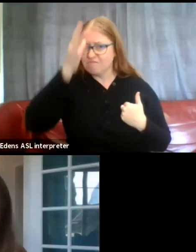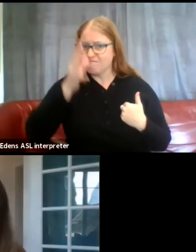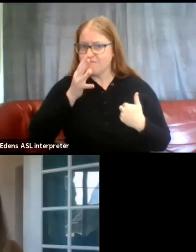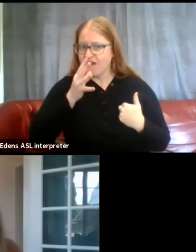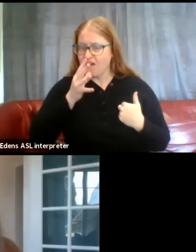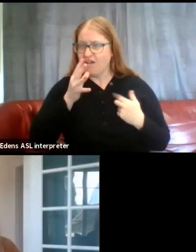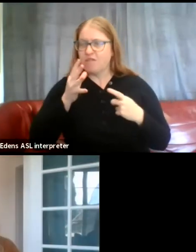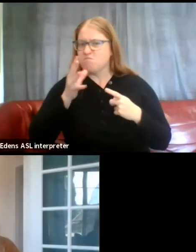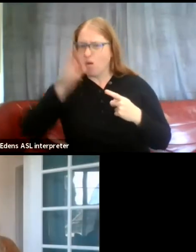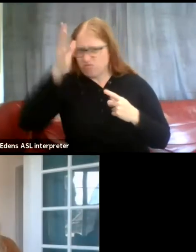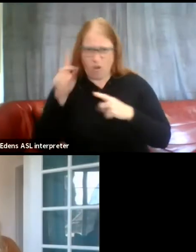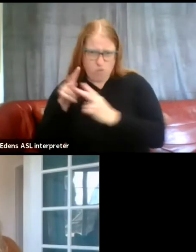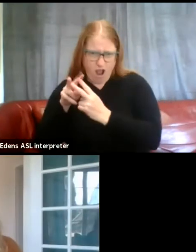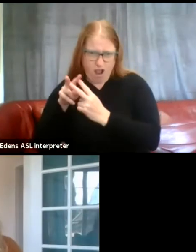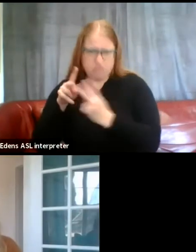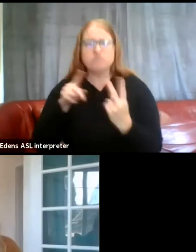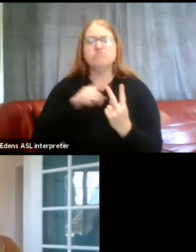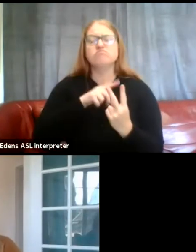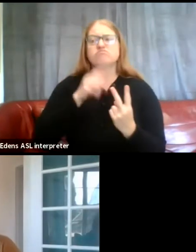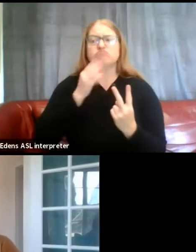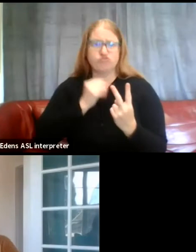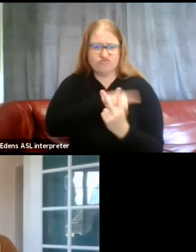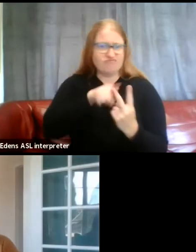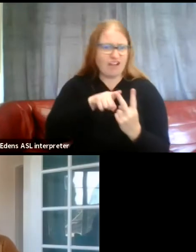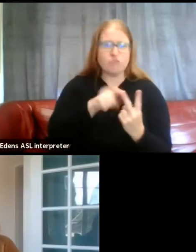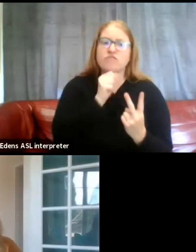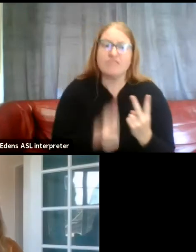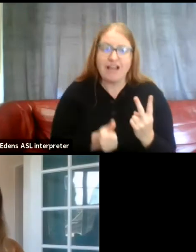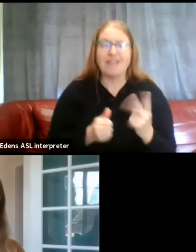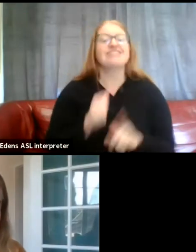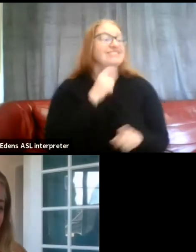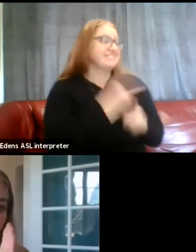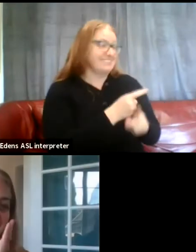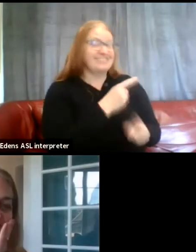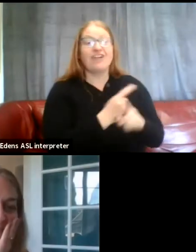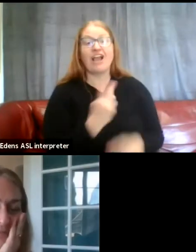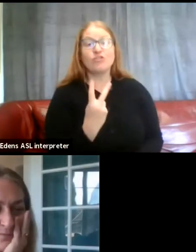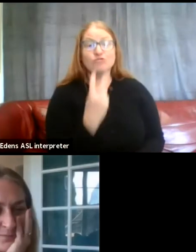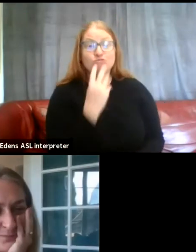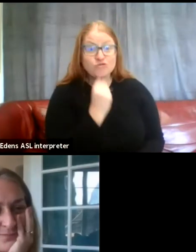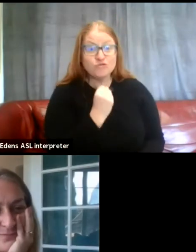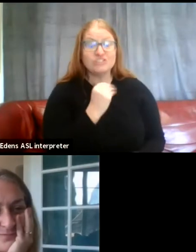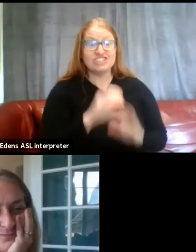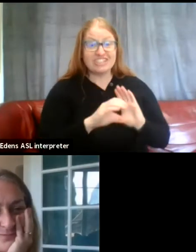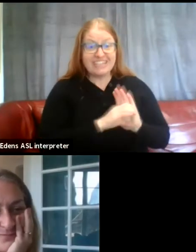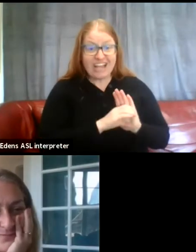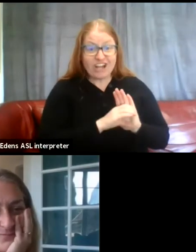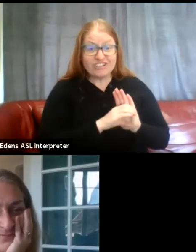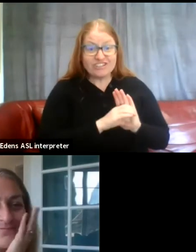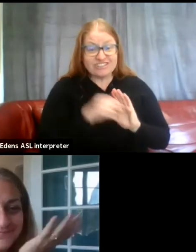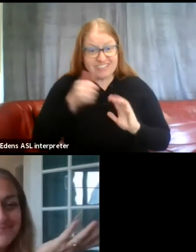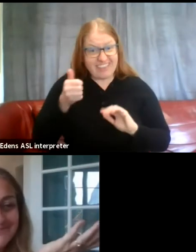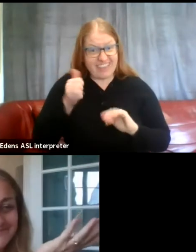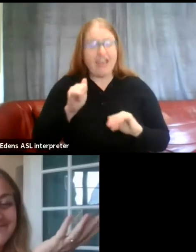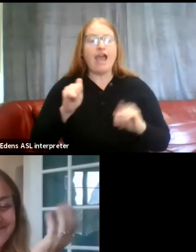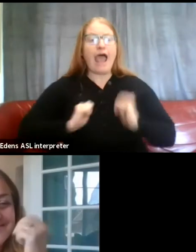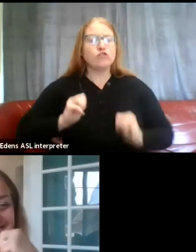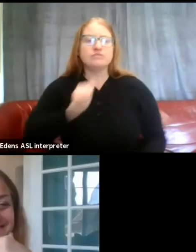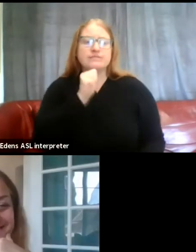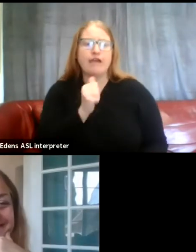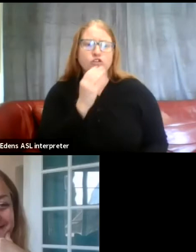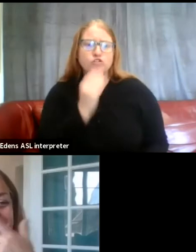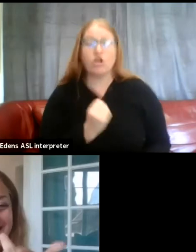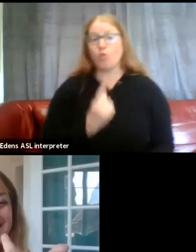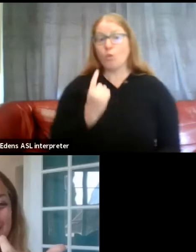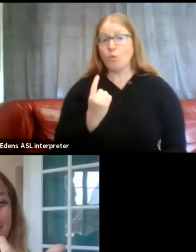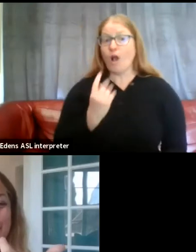Yeah, so, that's true. And the other funny thing is that the two Jewish women characters on the show are played by non-Jews, and the one non-Jewish woman character on